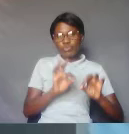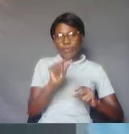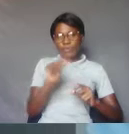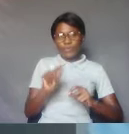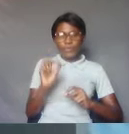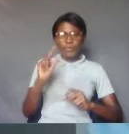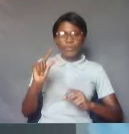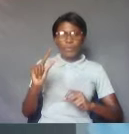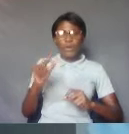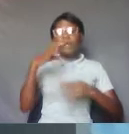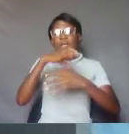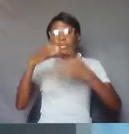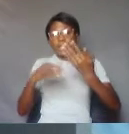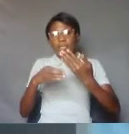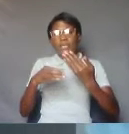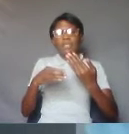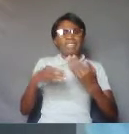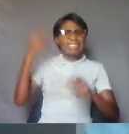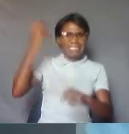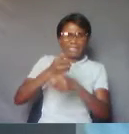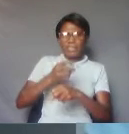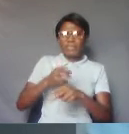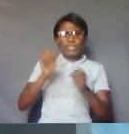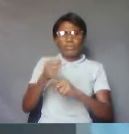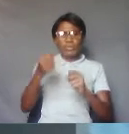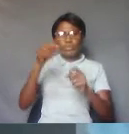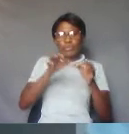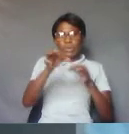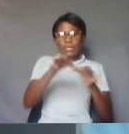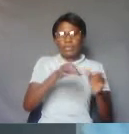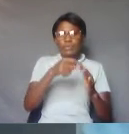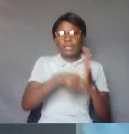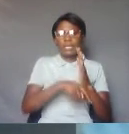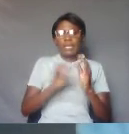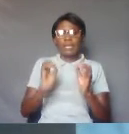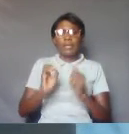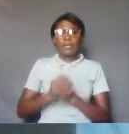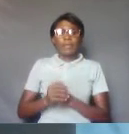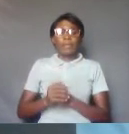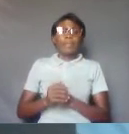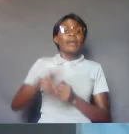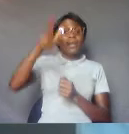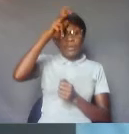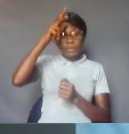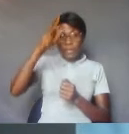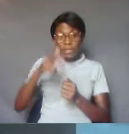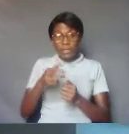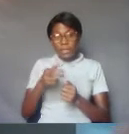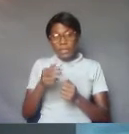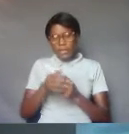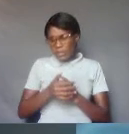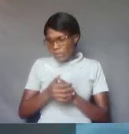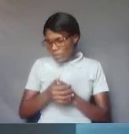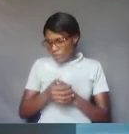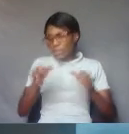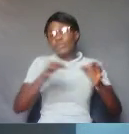with characters in biblical texts, but actually look at the character of God as somebody,